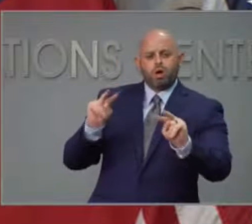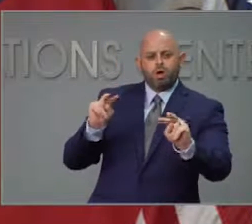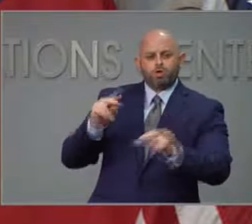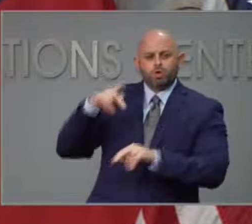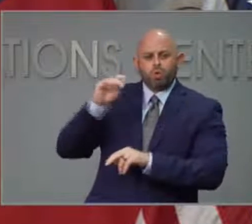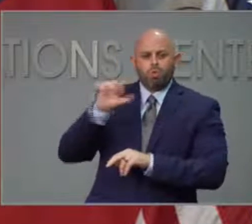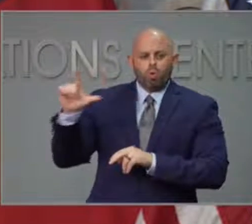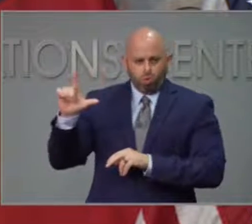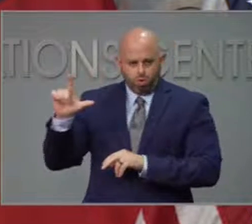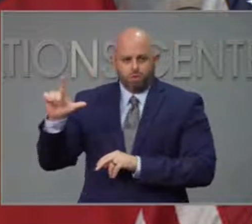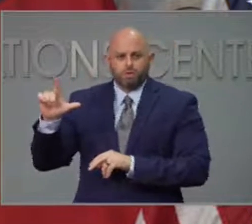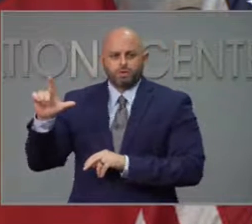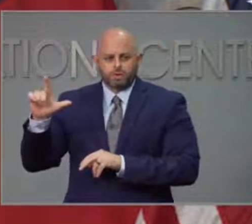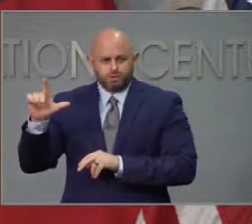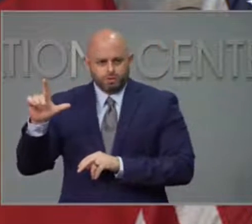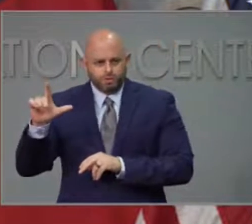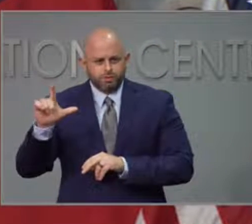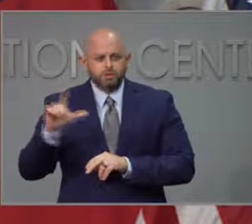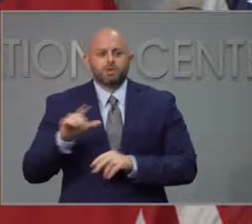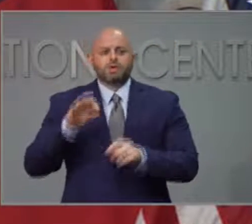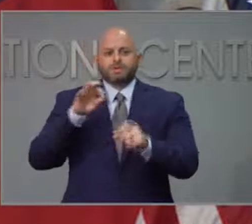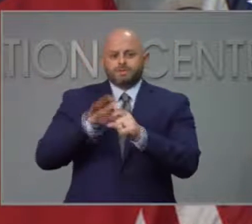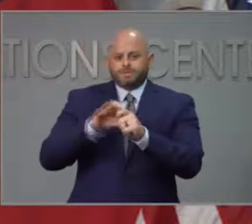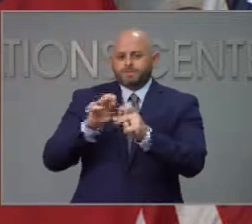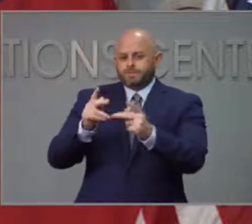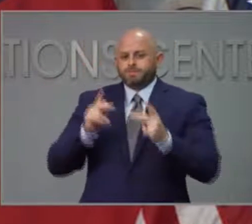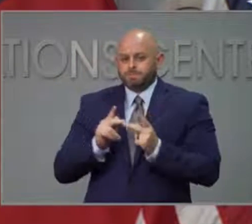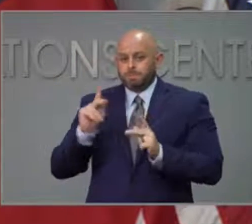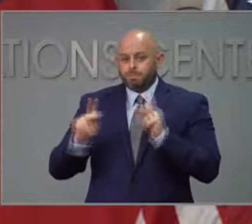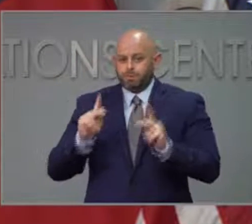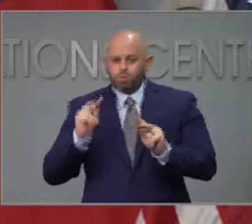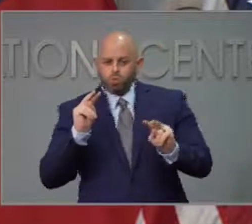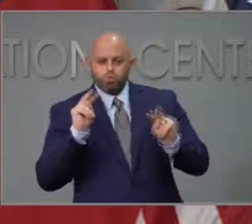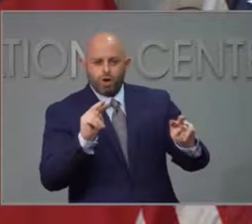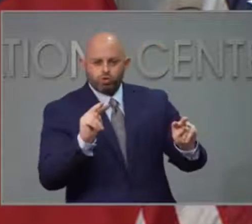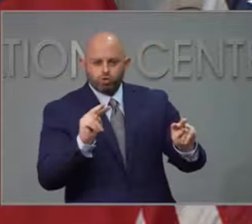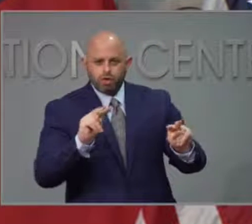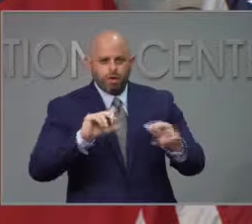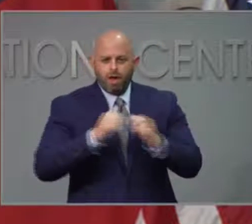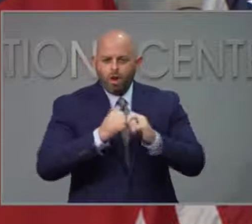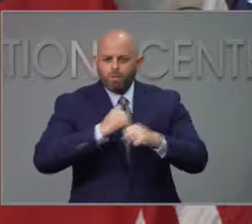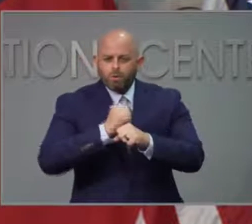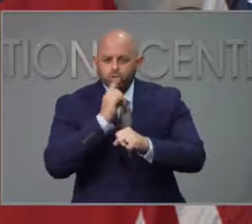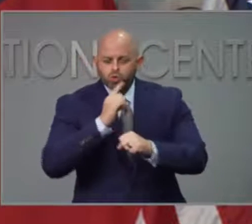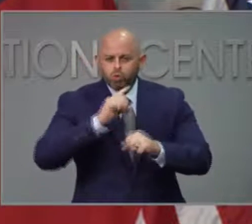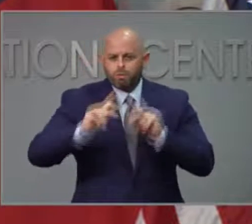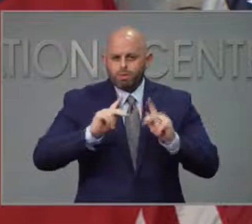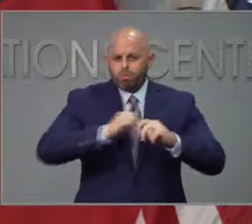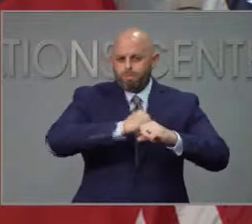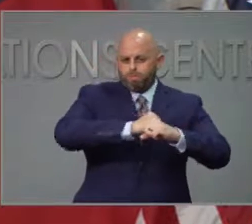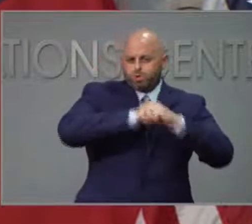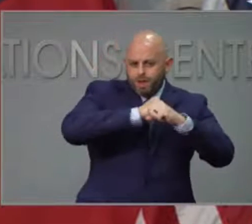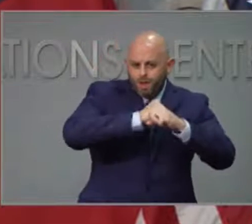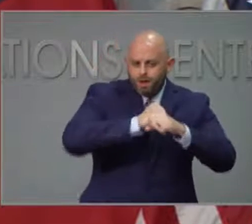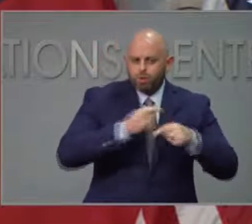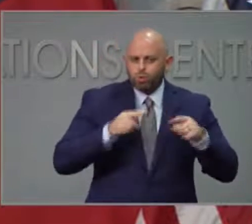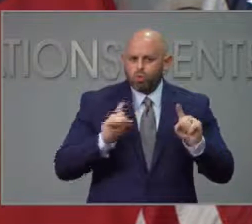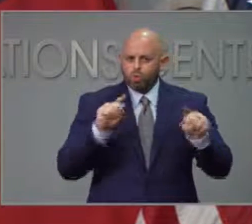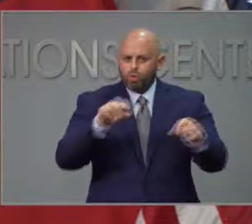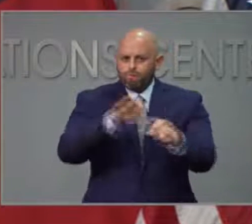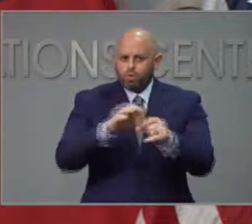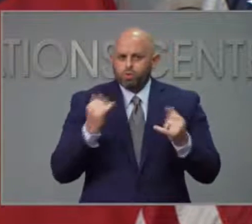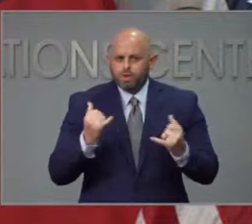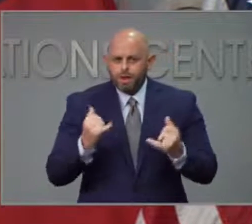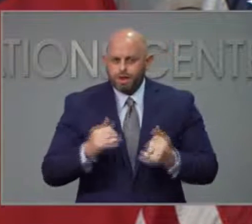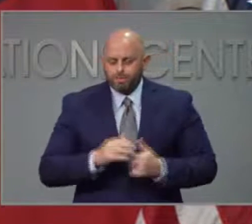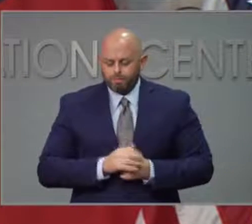to be secure and also protect them as they go out to exercise their rights today? I think the reassurance for